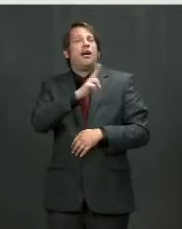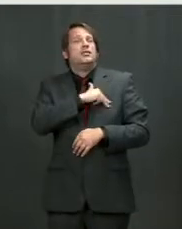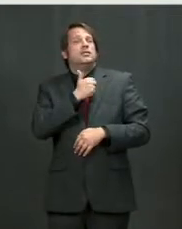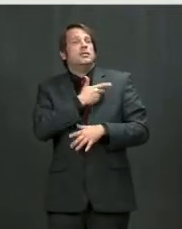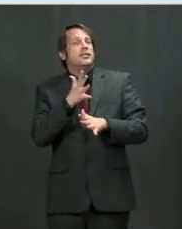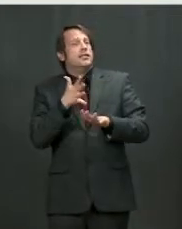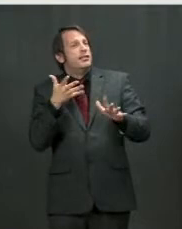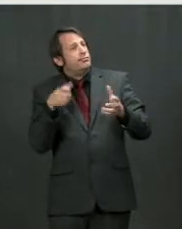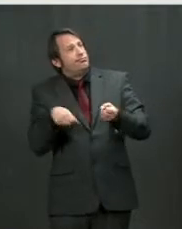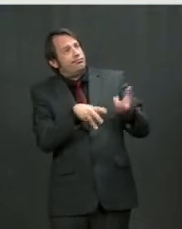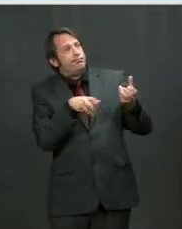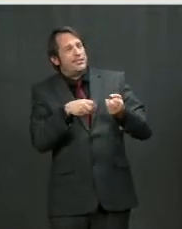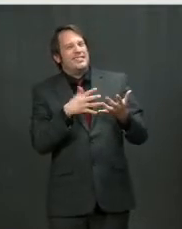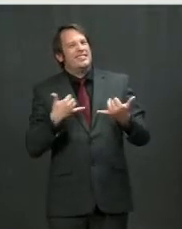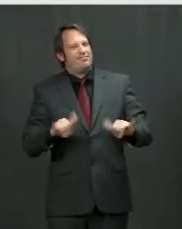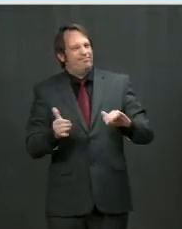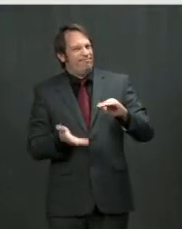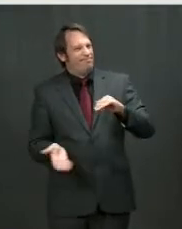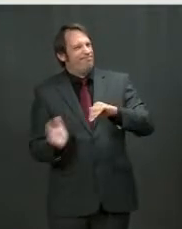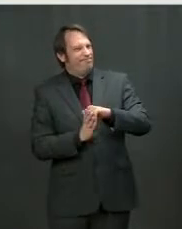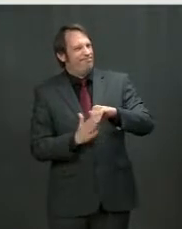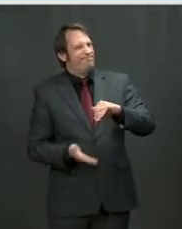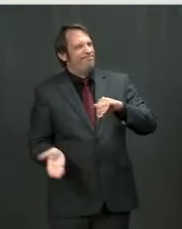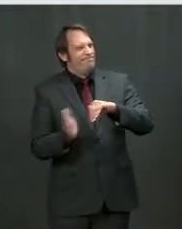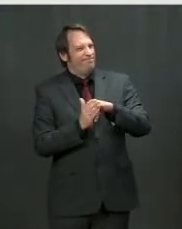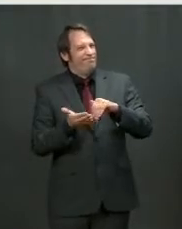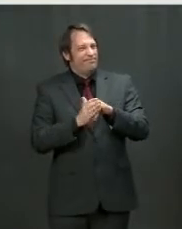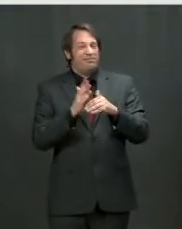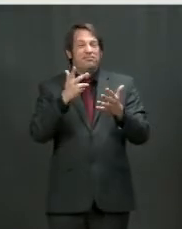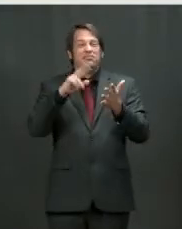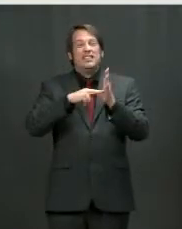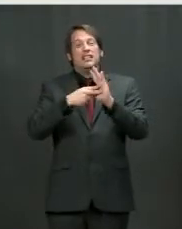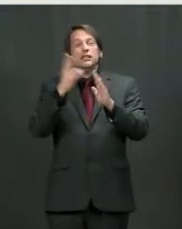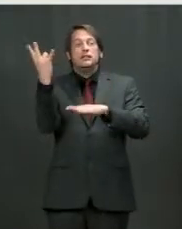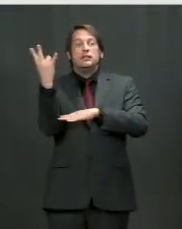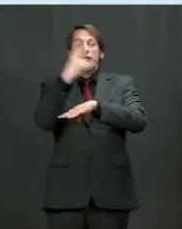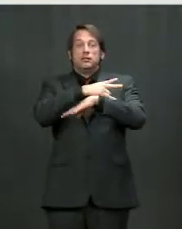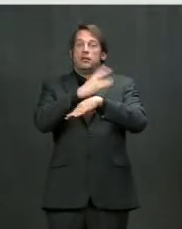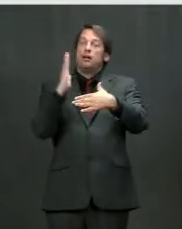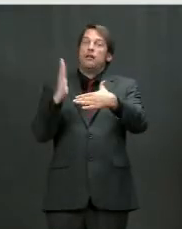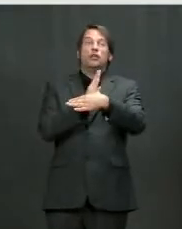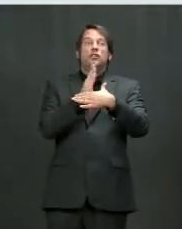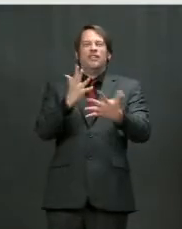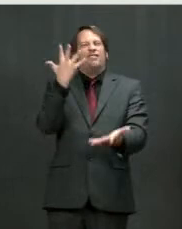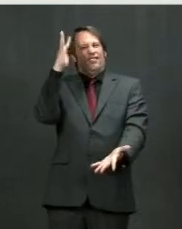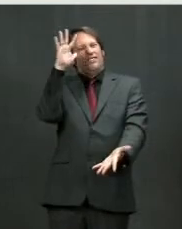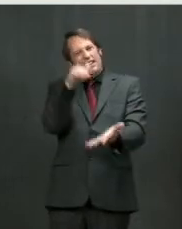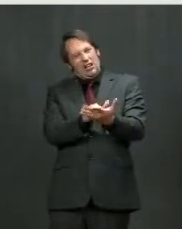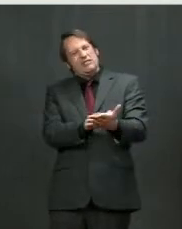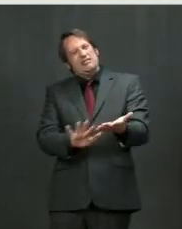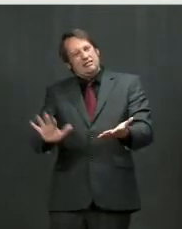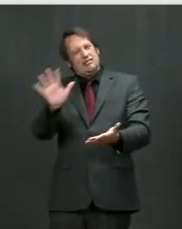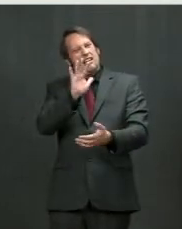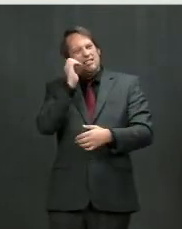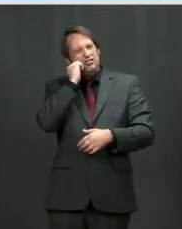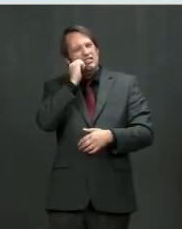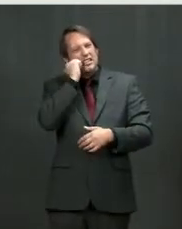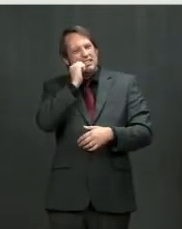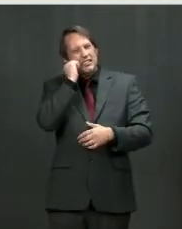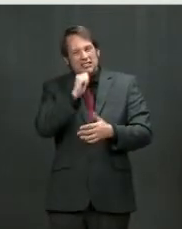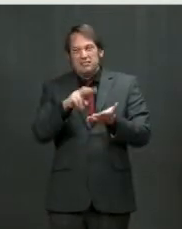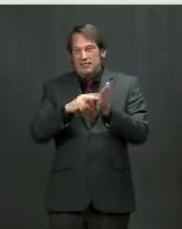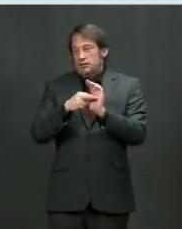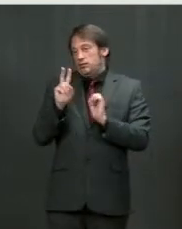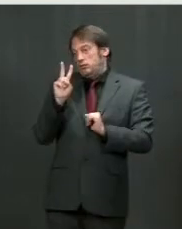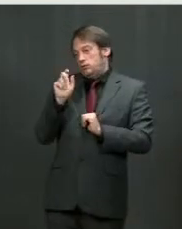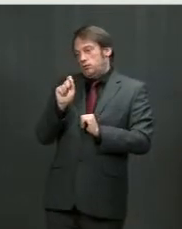increase. The most recent 7-day average, about 5,000 admissions per day, is up about 2.7% from the prior 7-day